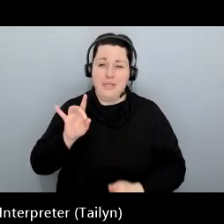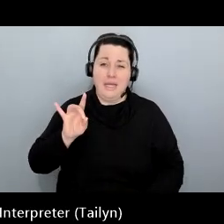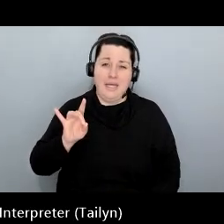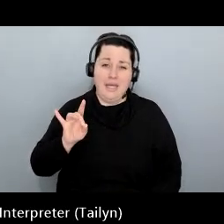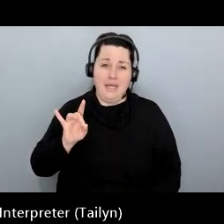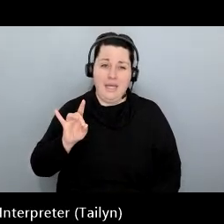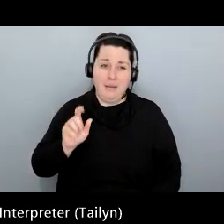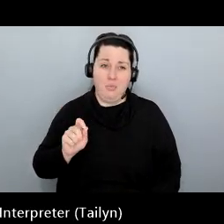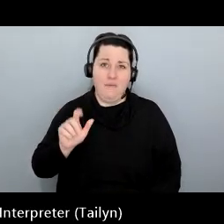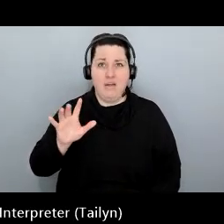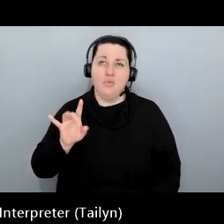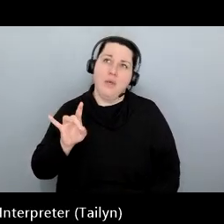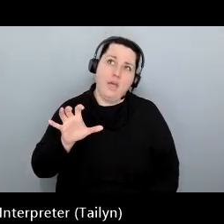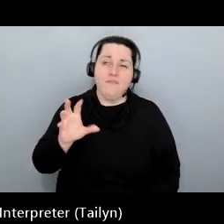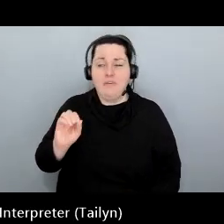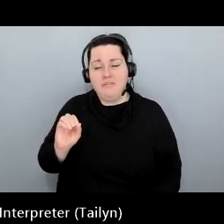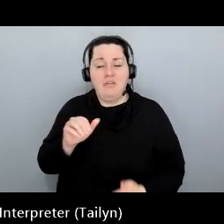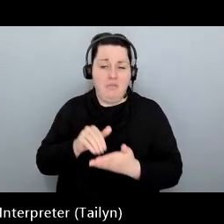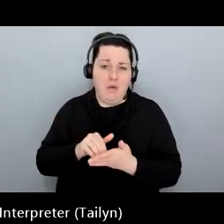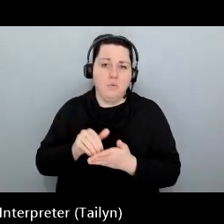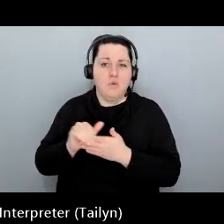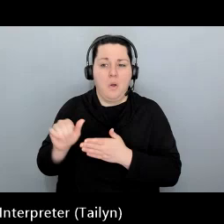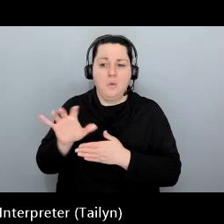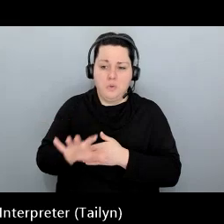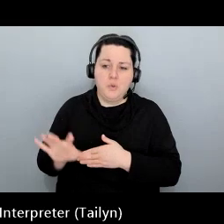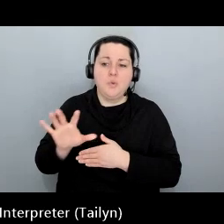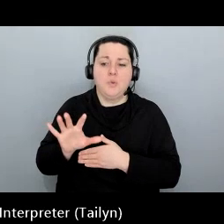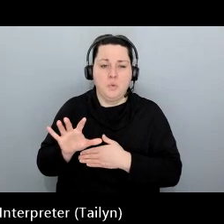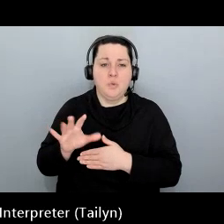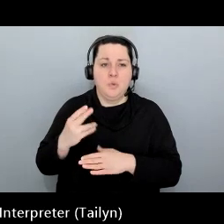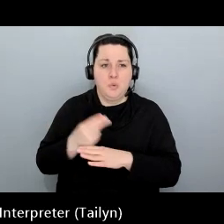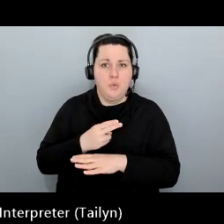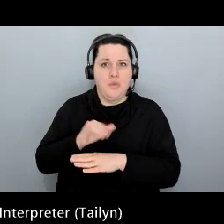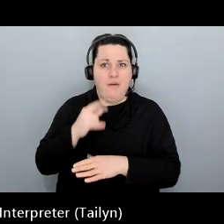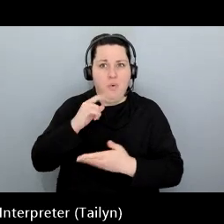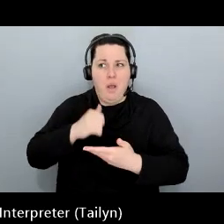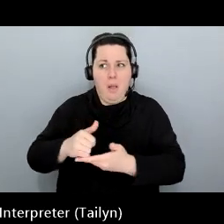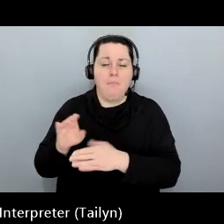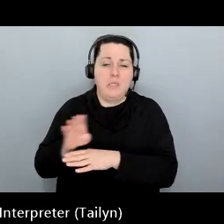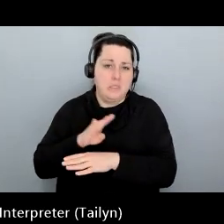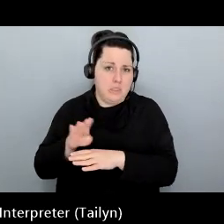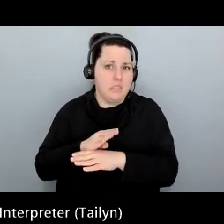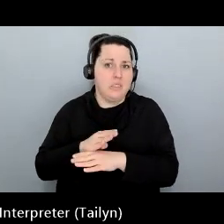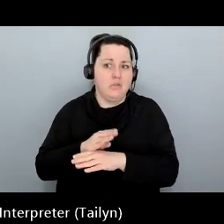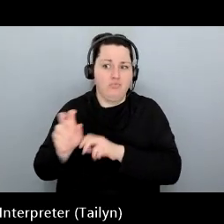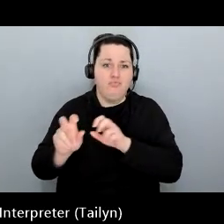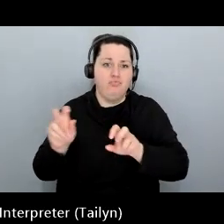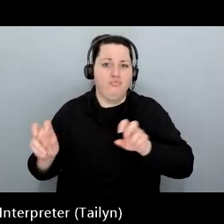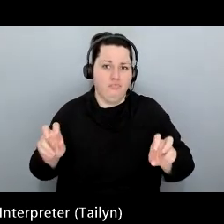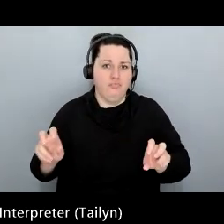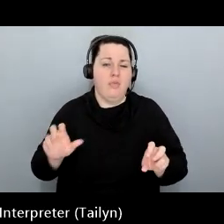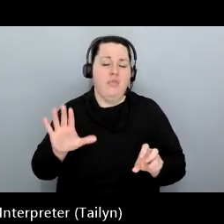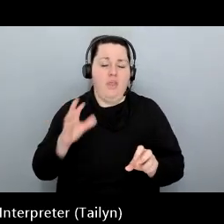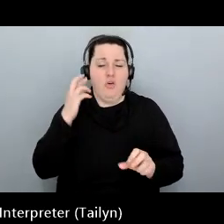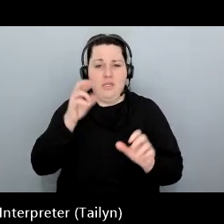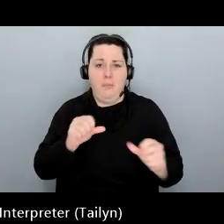$850,000 have thereabout have been utilized to help businesses address their needs for